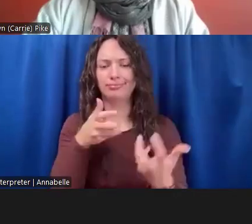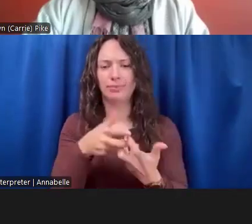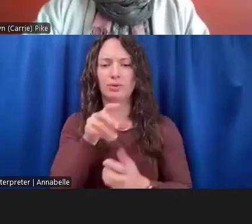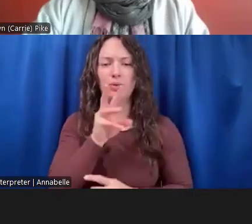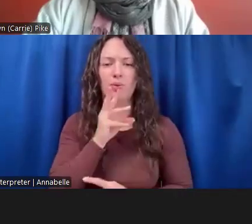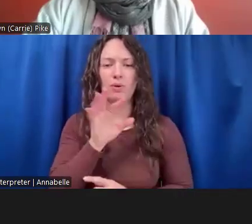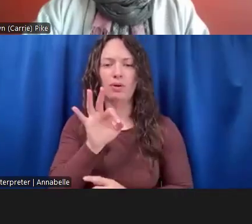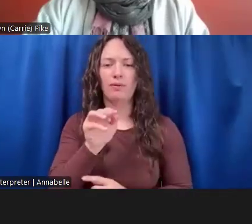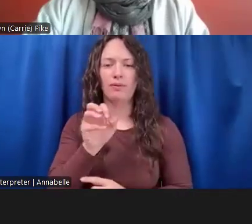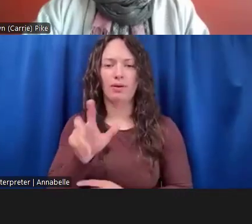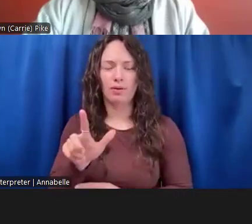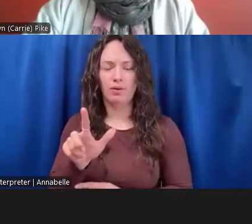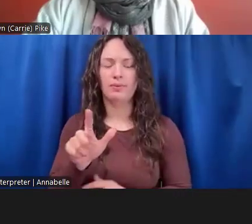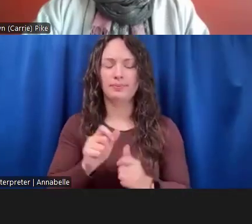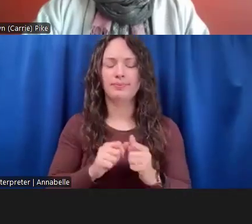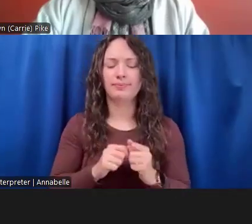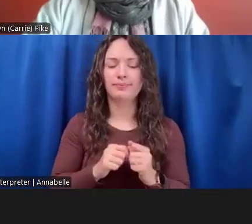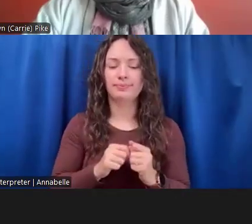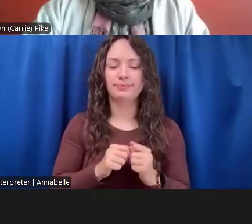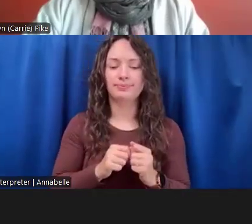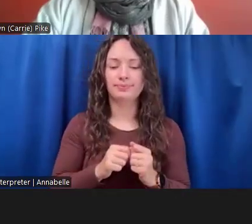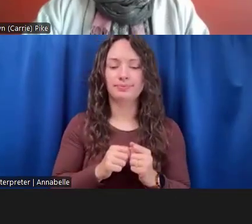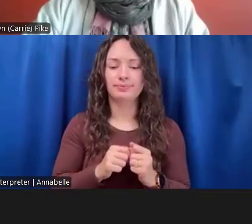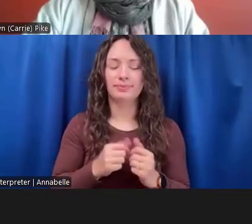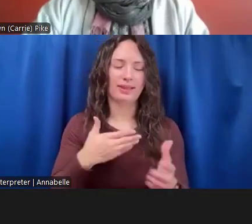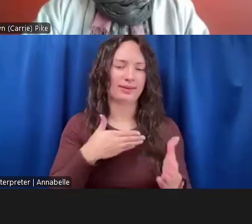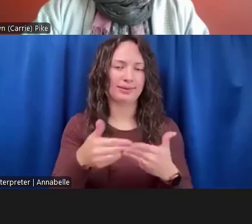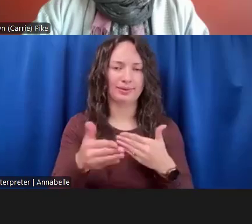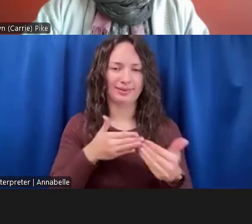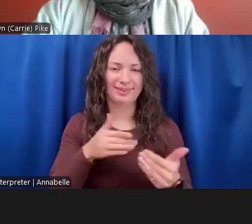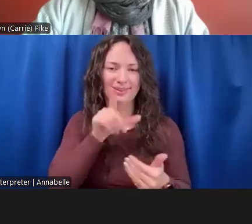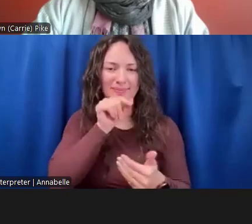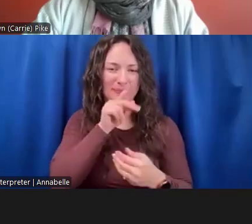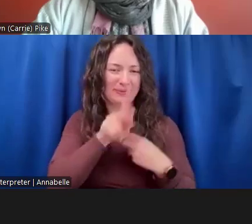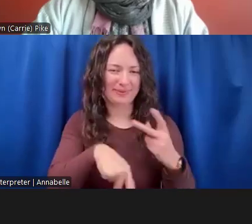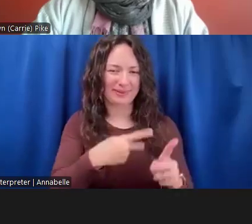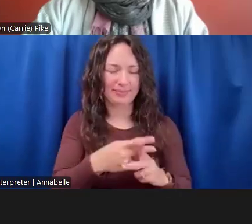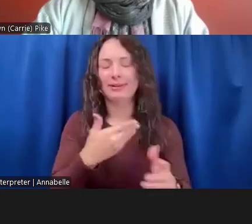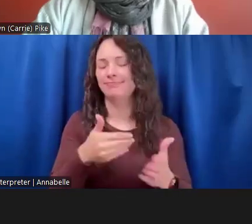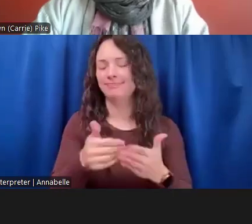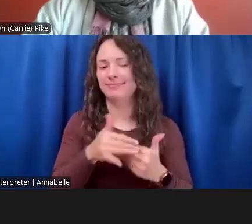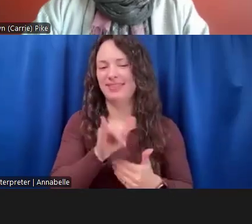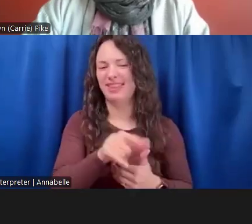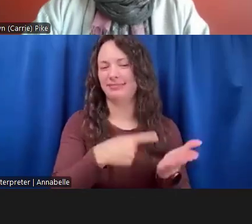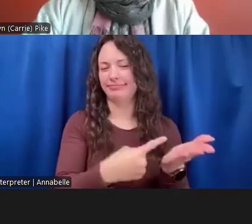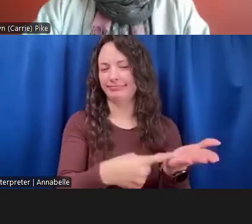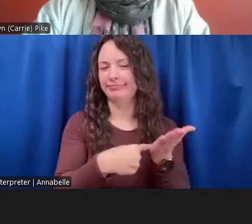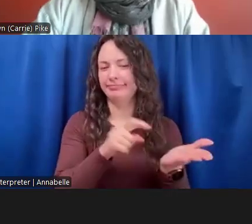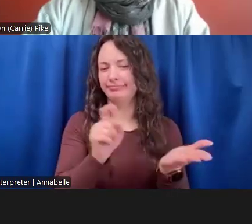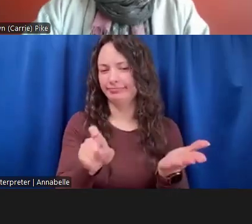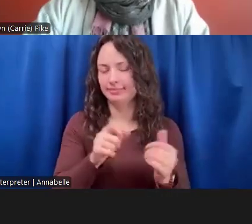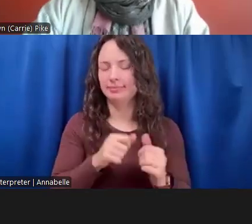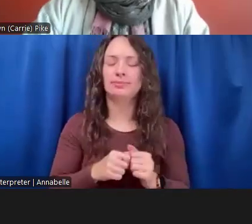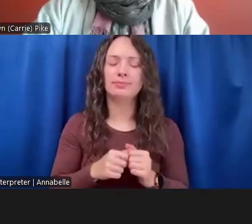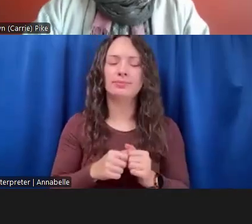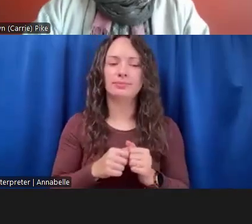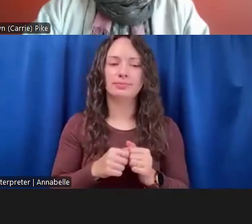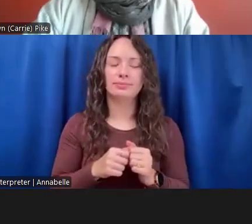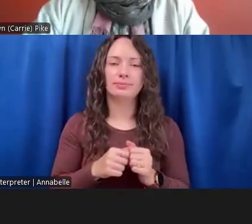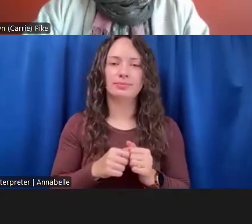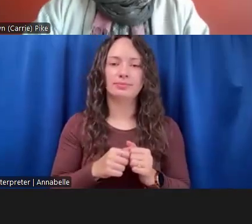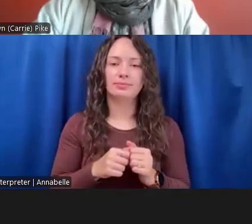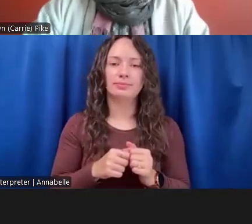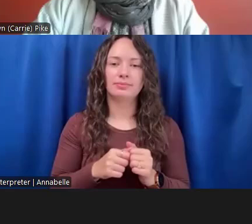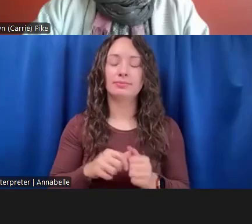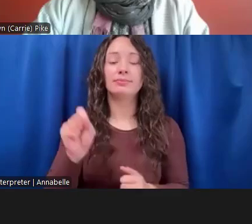which species. But those are the kinds of things we'd be talking about as well. So I think there definitely